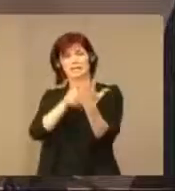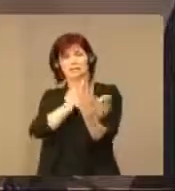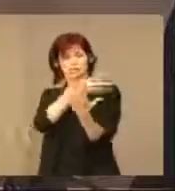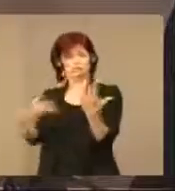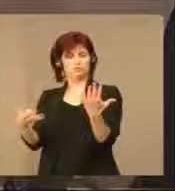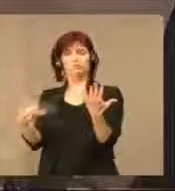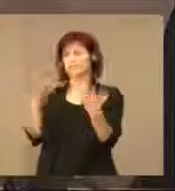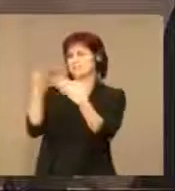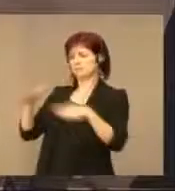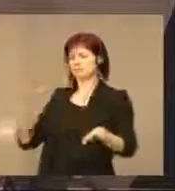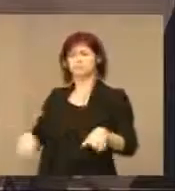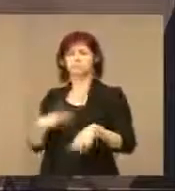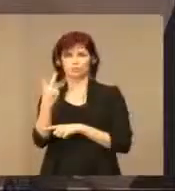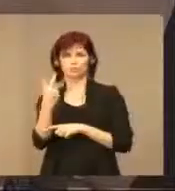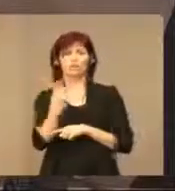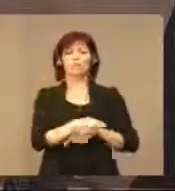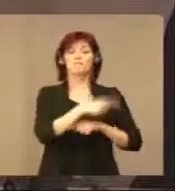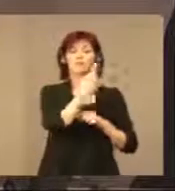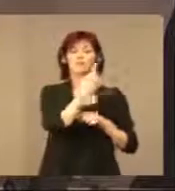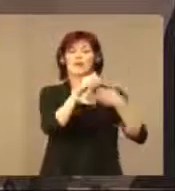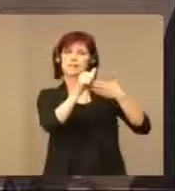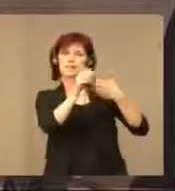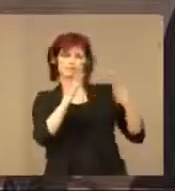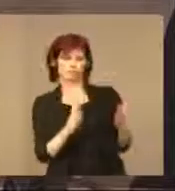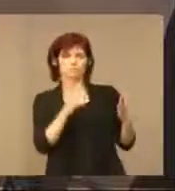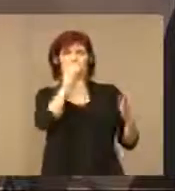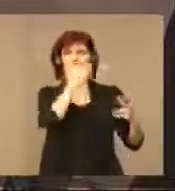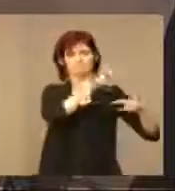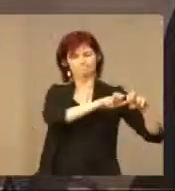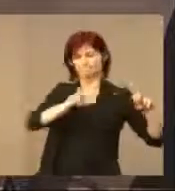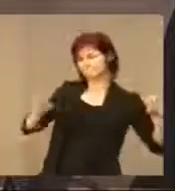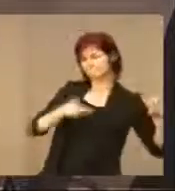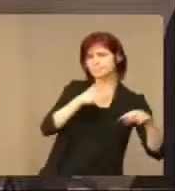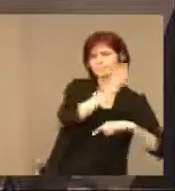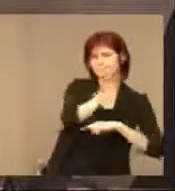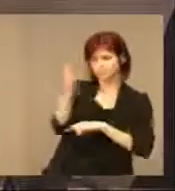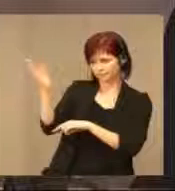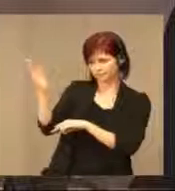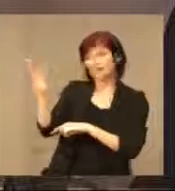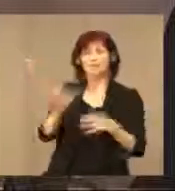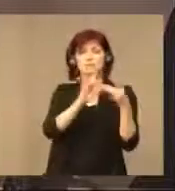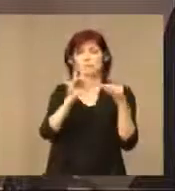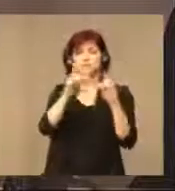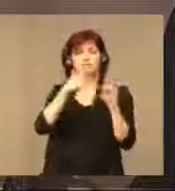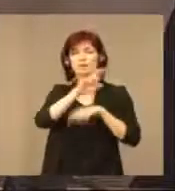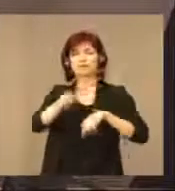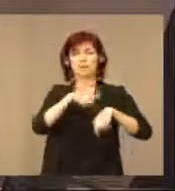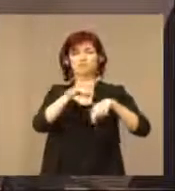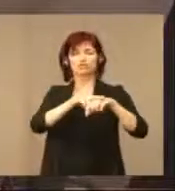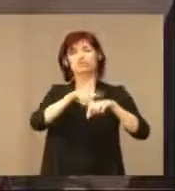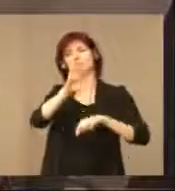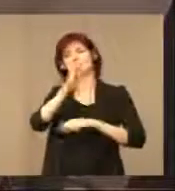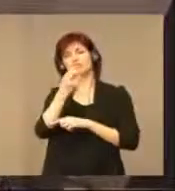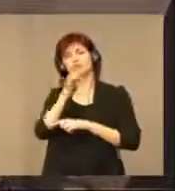two parts. The first part is a leadership panel, which we are sitting with here today, which includes a message from the National Chief, Perry